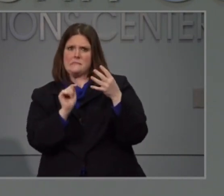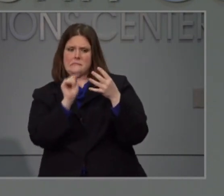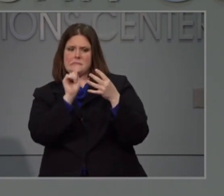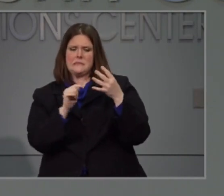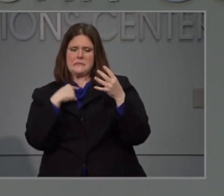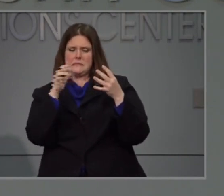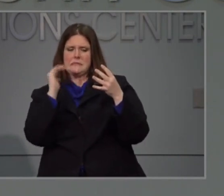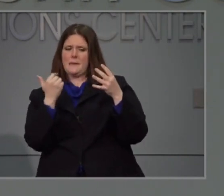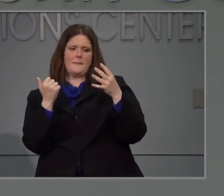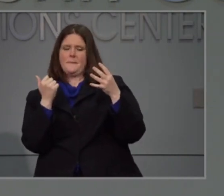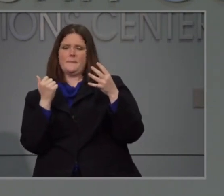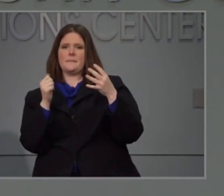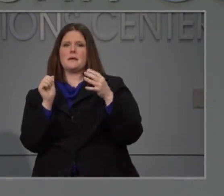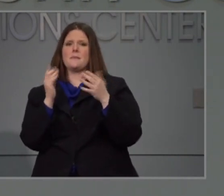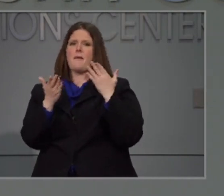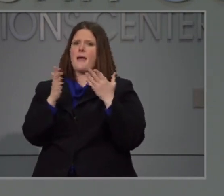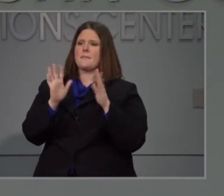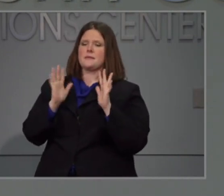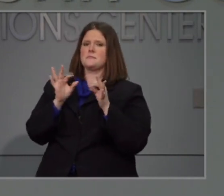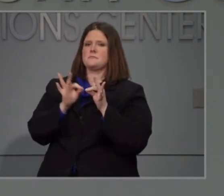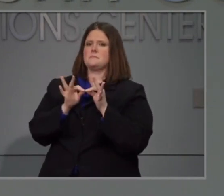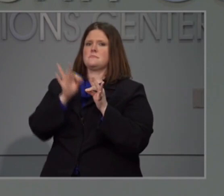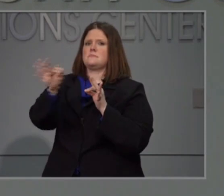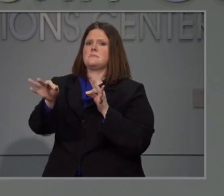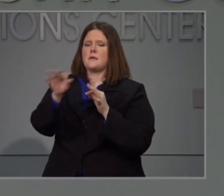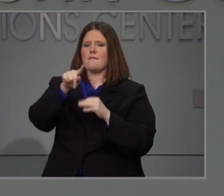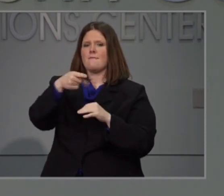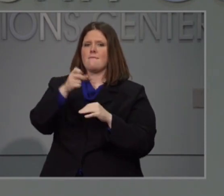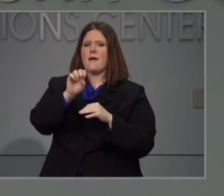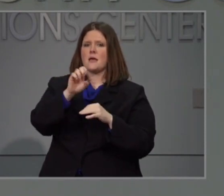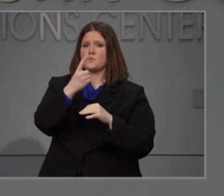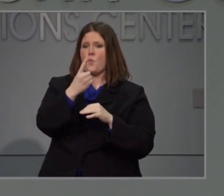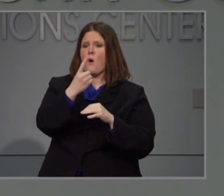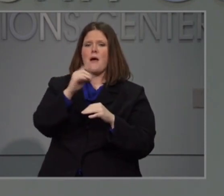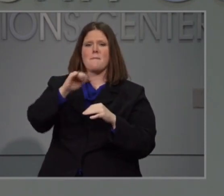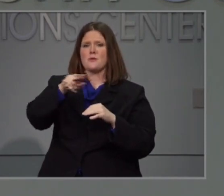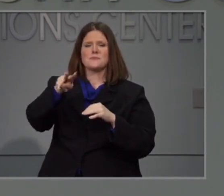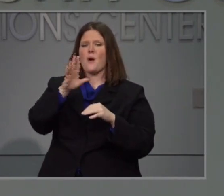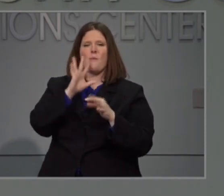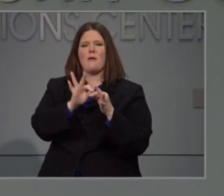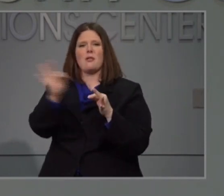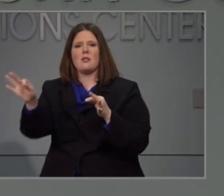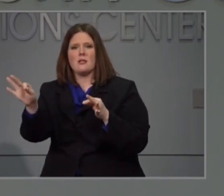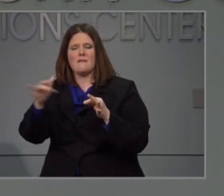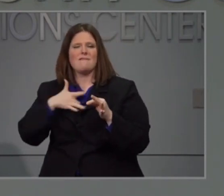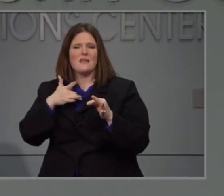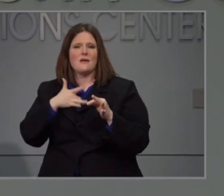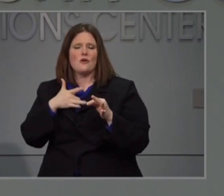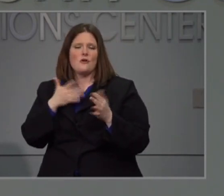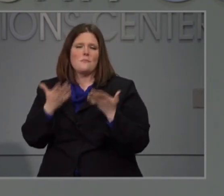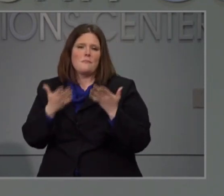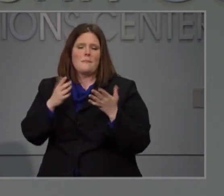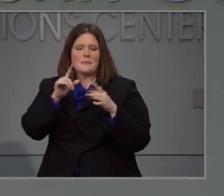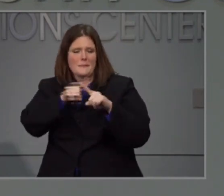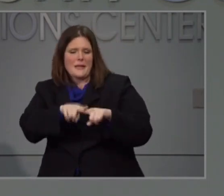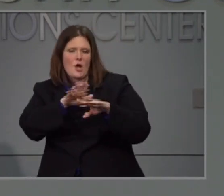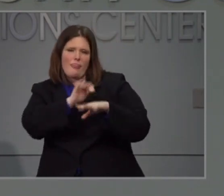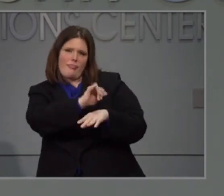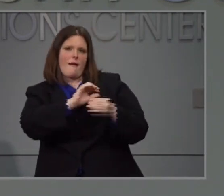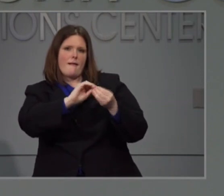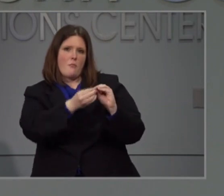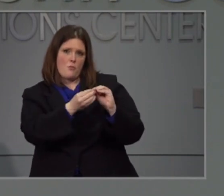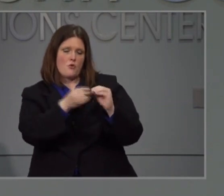some tighter restrictions. We've got to save people's lives. We've got to make sure that people are safe. That's why